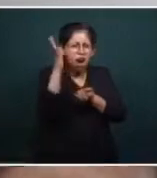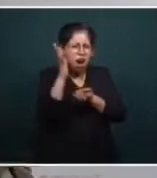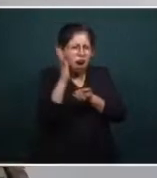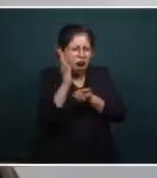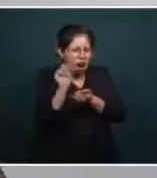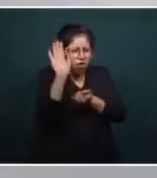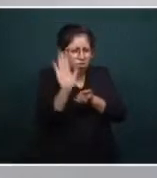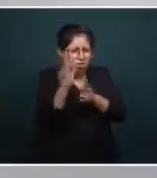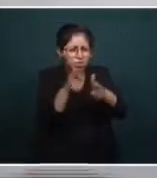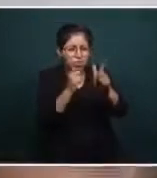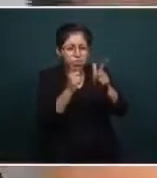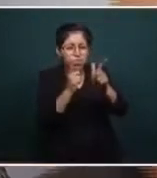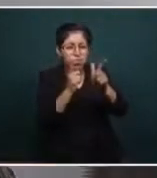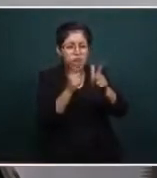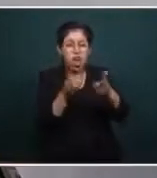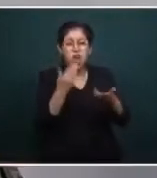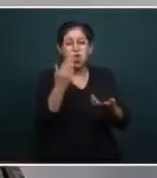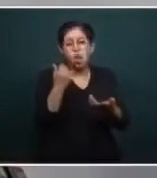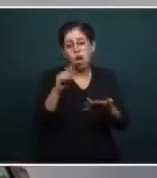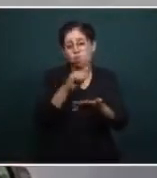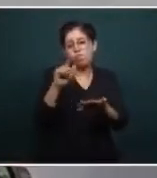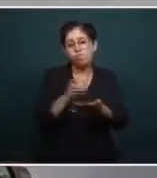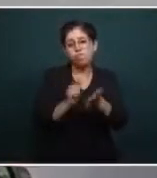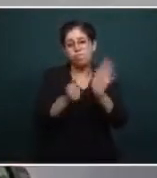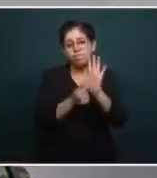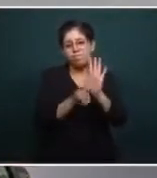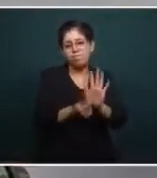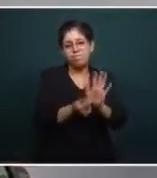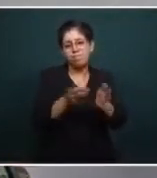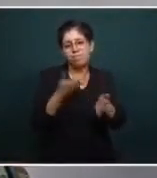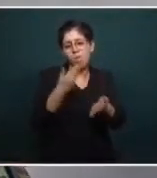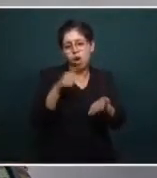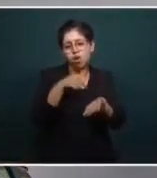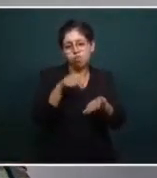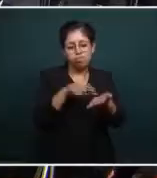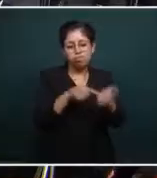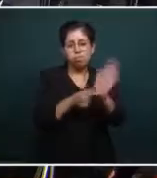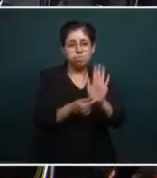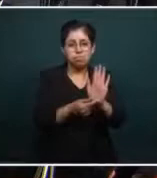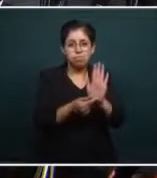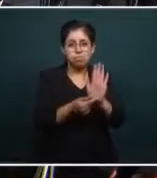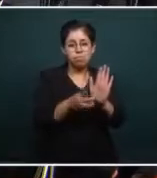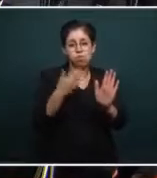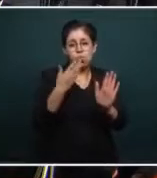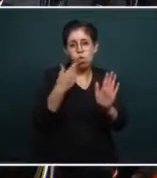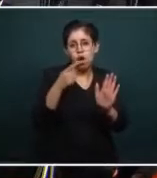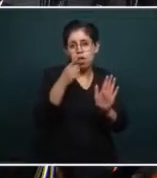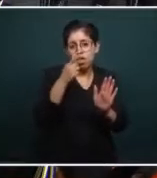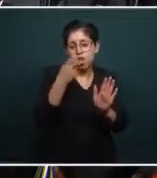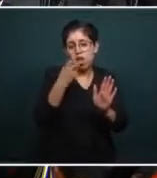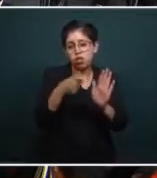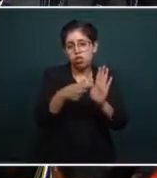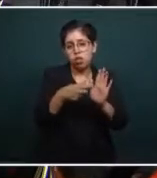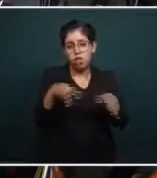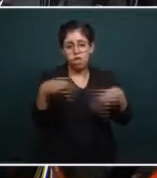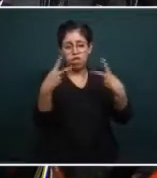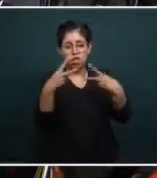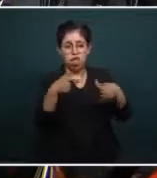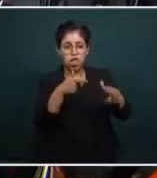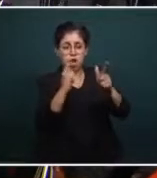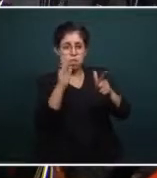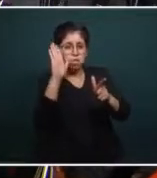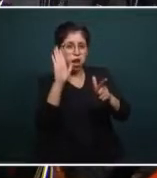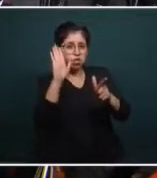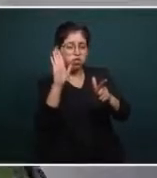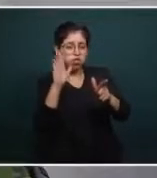identical. nos registra la They ley federal they de are armas de not fuego. registered by the federal law. No tiene alguna disposición They sobre have esto, no pero hay discussion en el regarding that. Congreso ya But